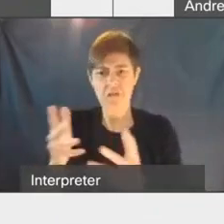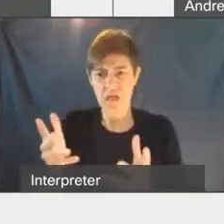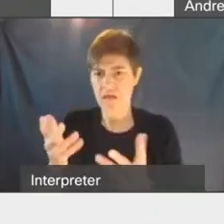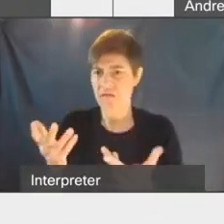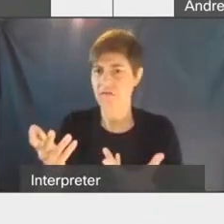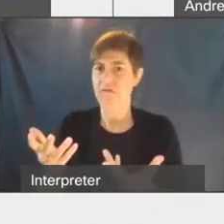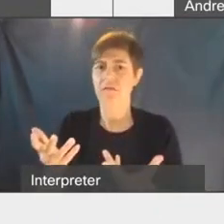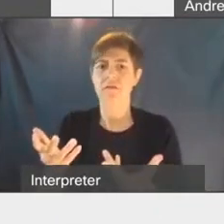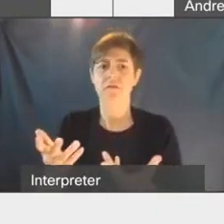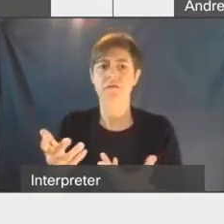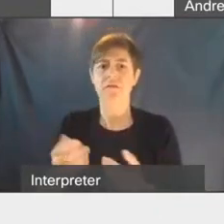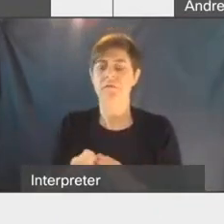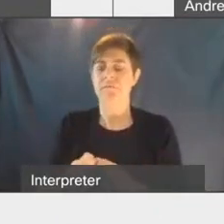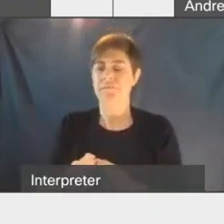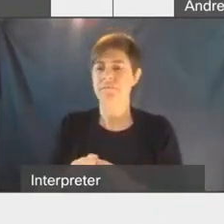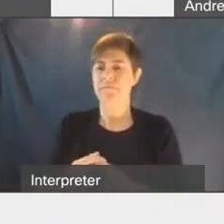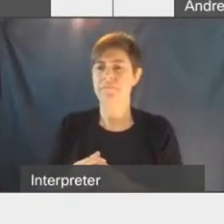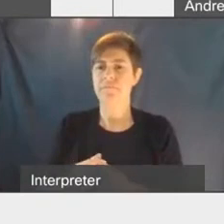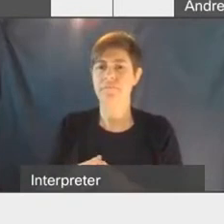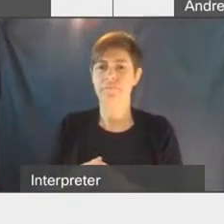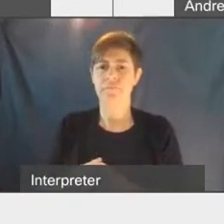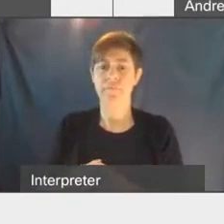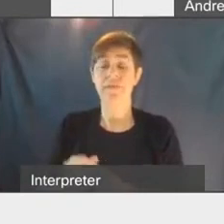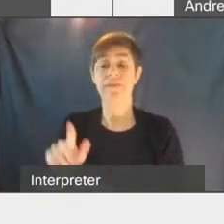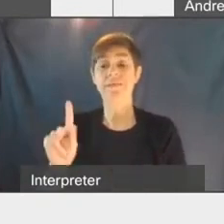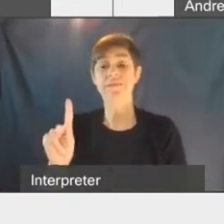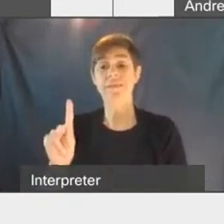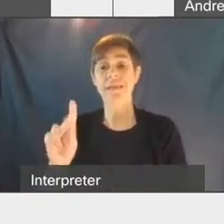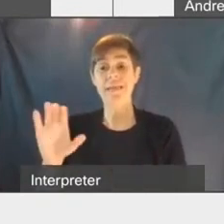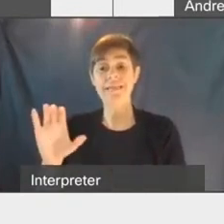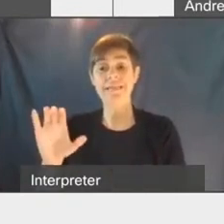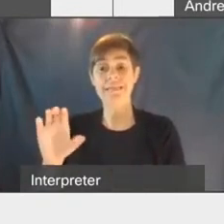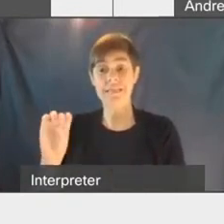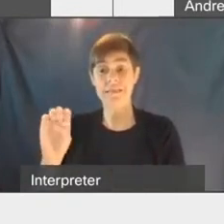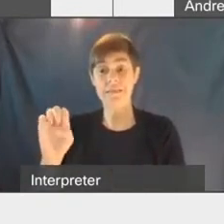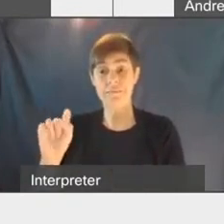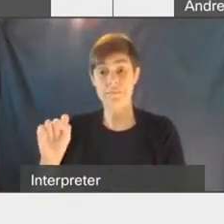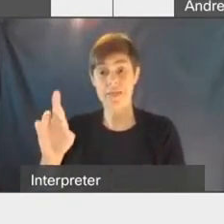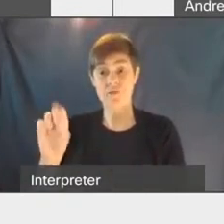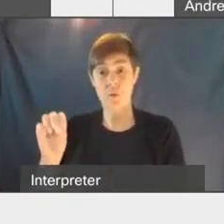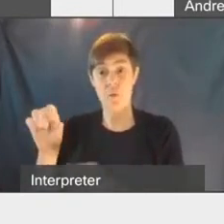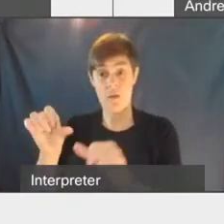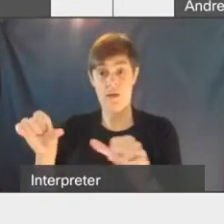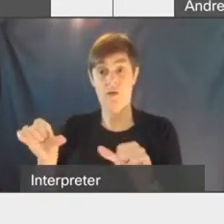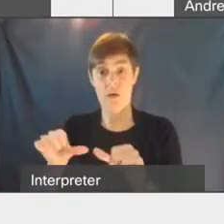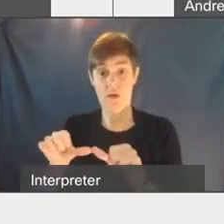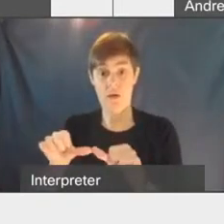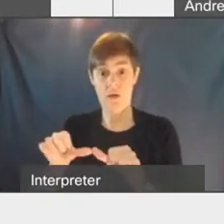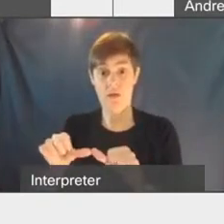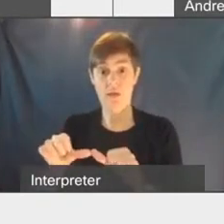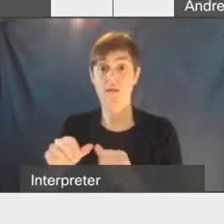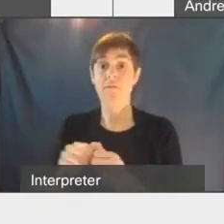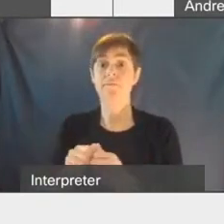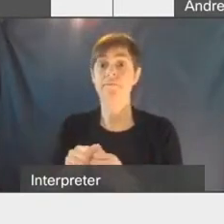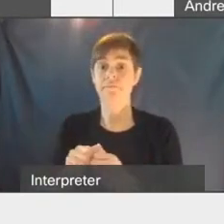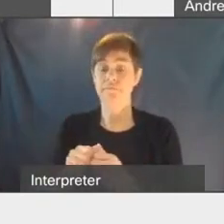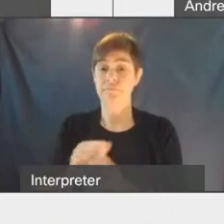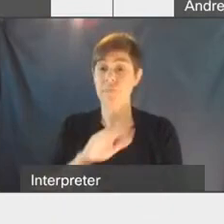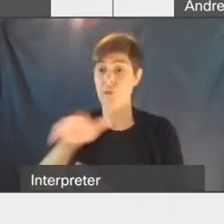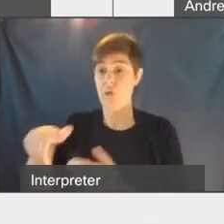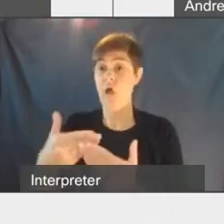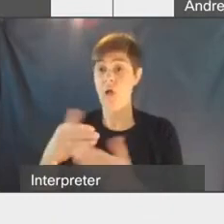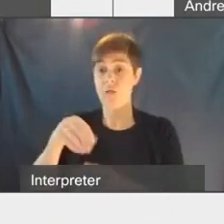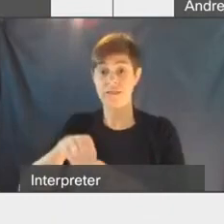reapportionment shifts. The Kansas City Metro is currently whole within the Kansas 3rd